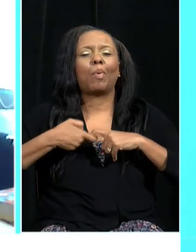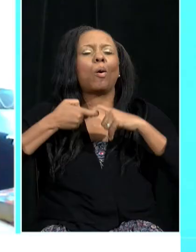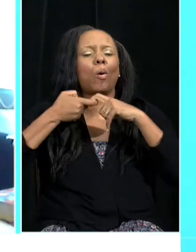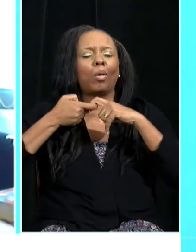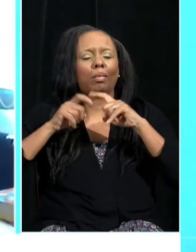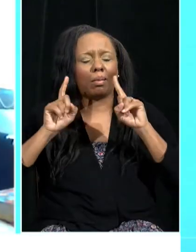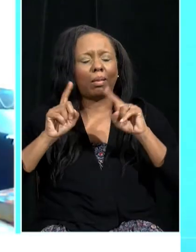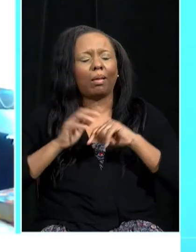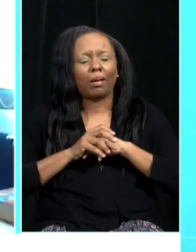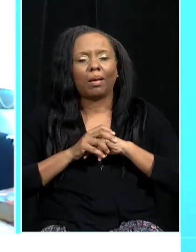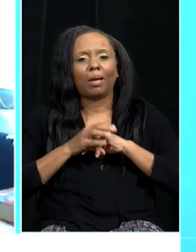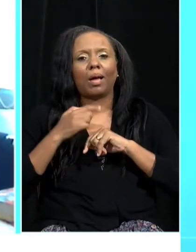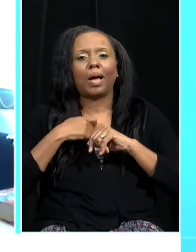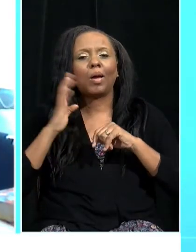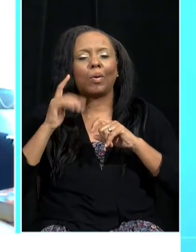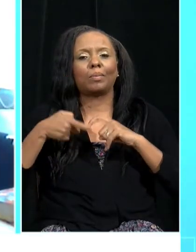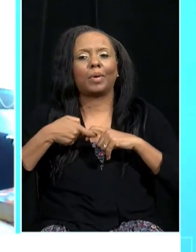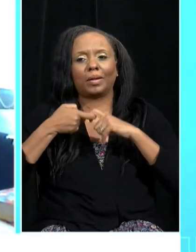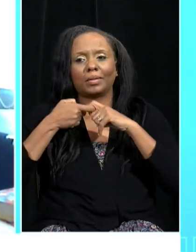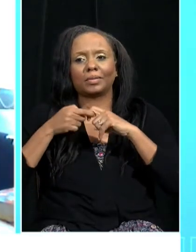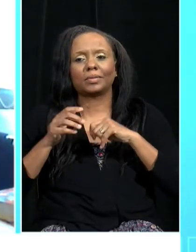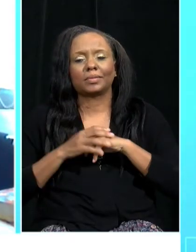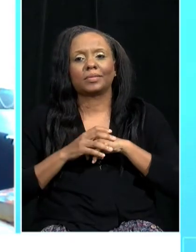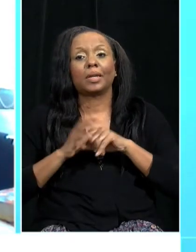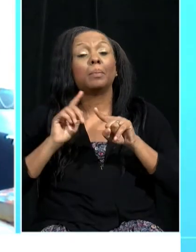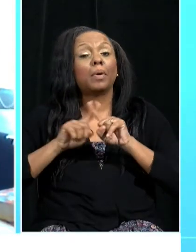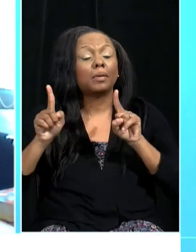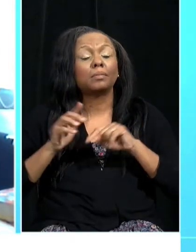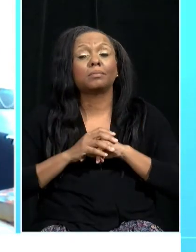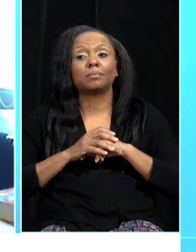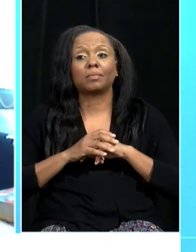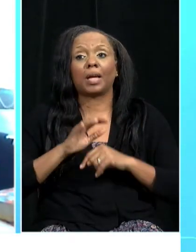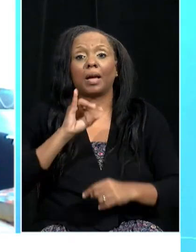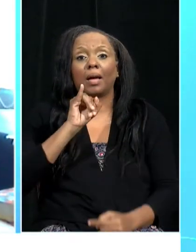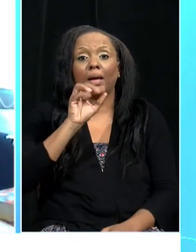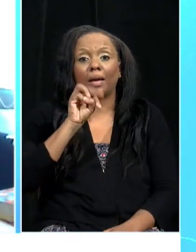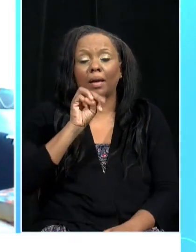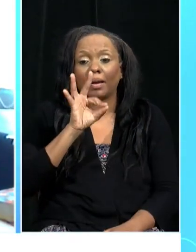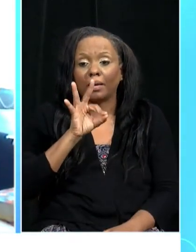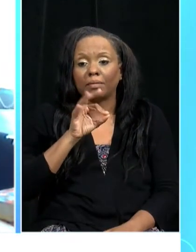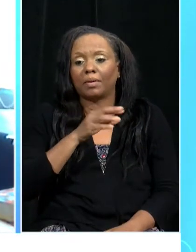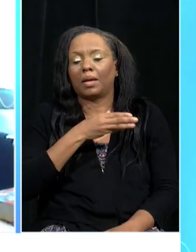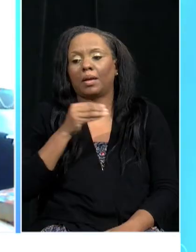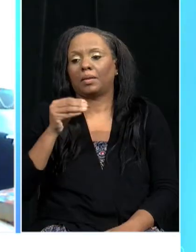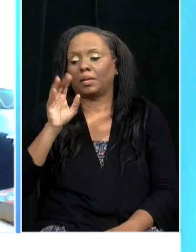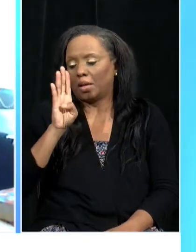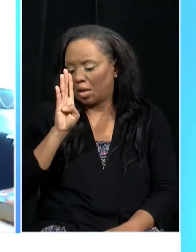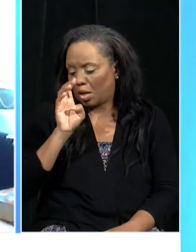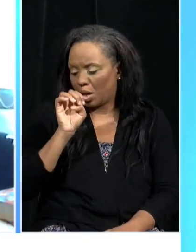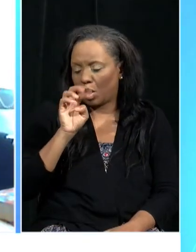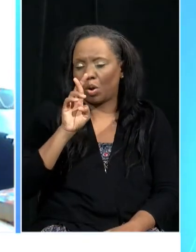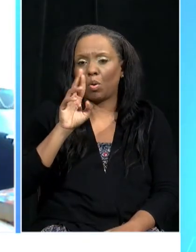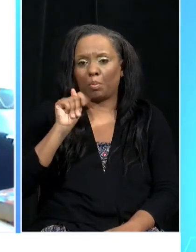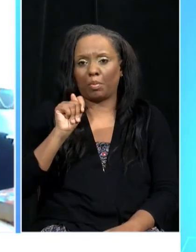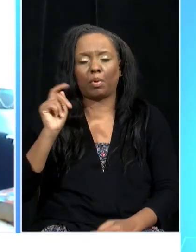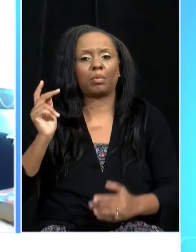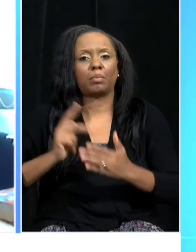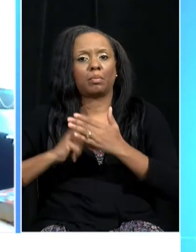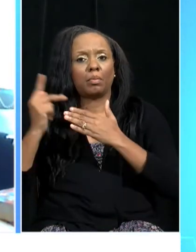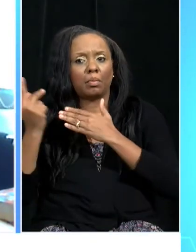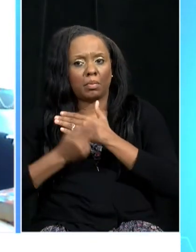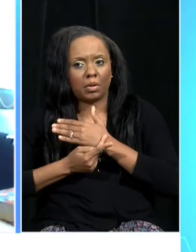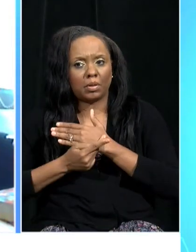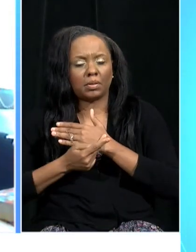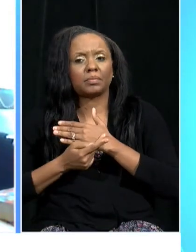this. A lot of what the IMF, a lot of what the BERT program is about does commode with